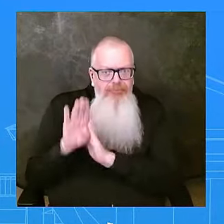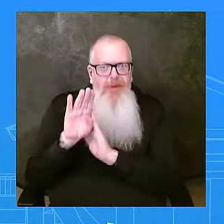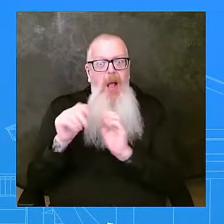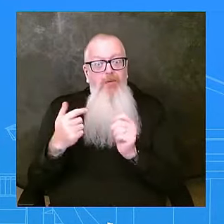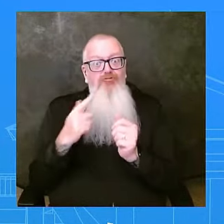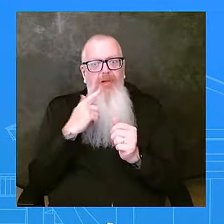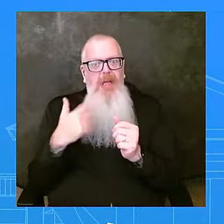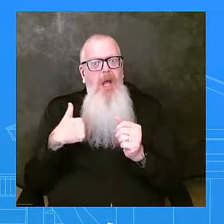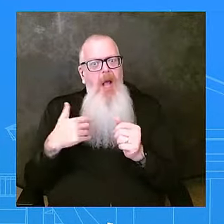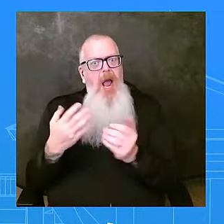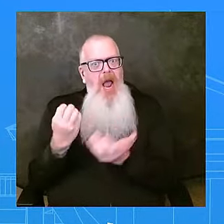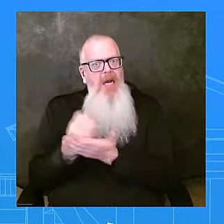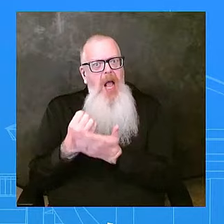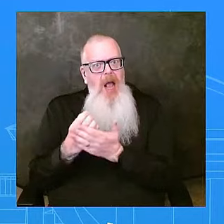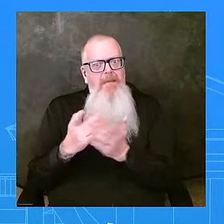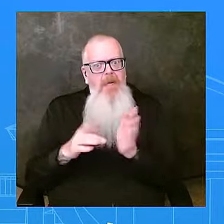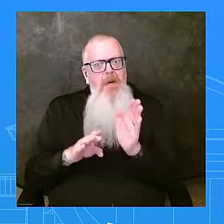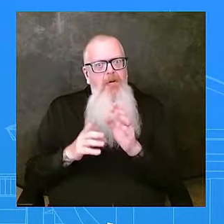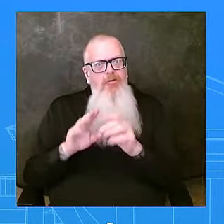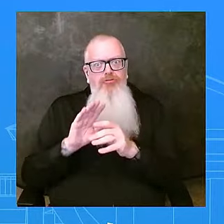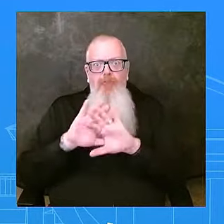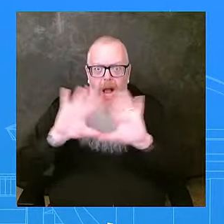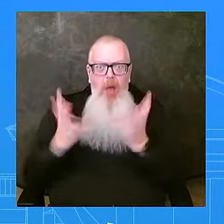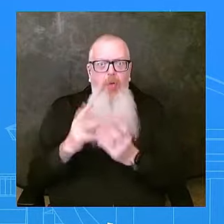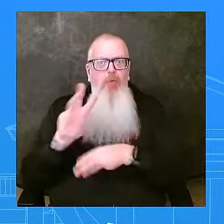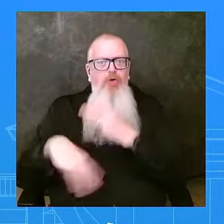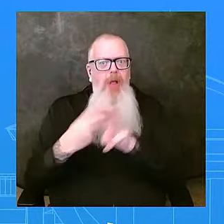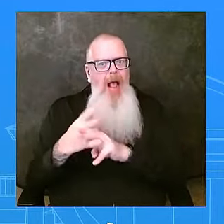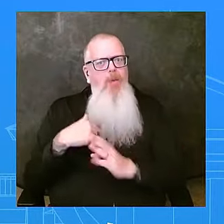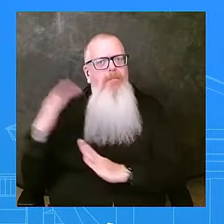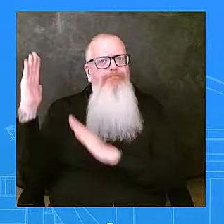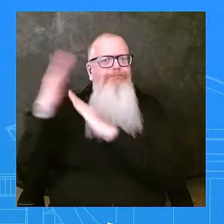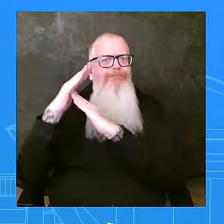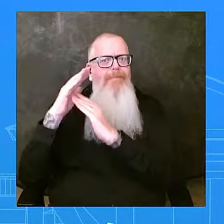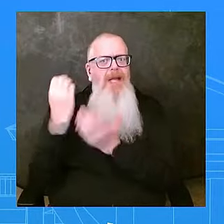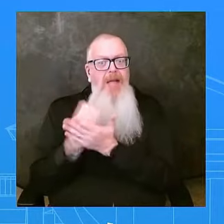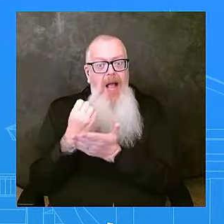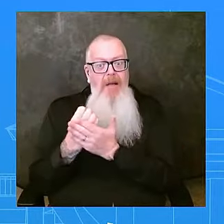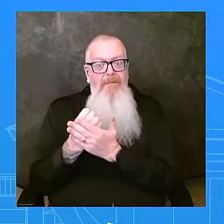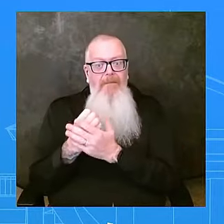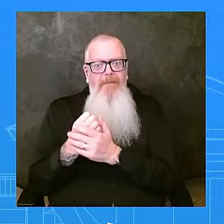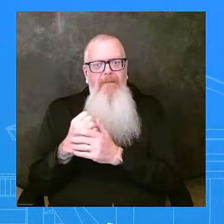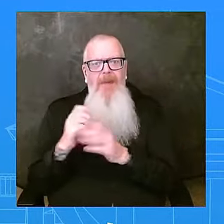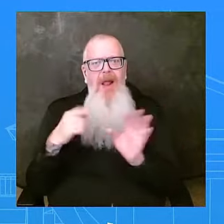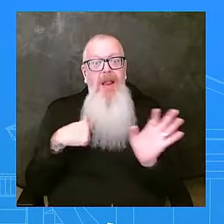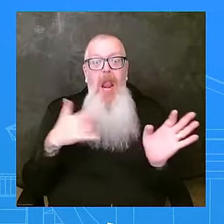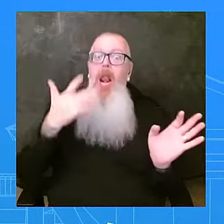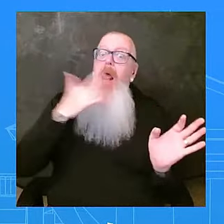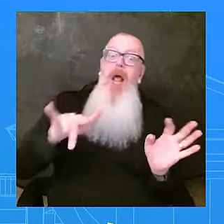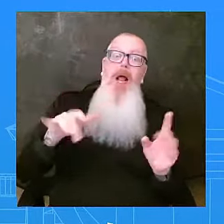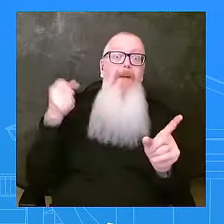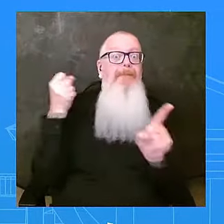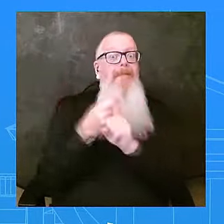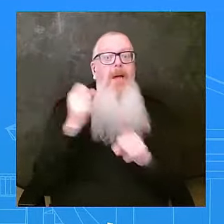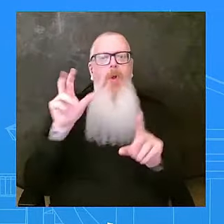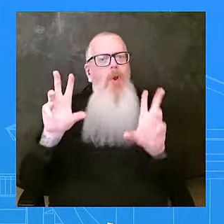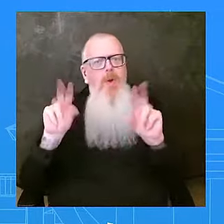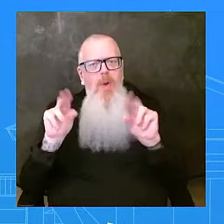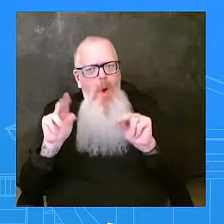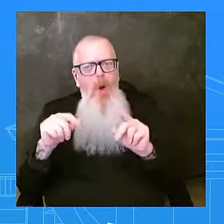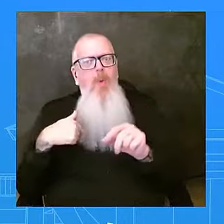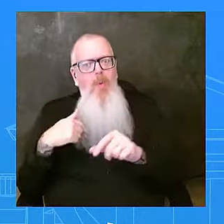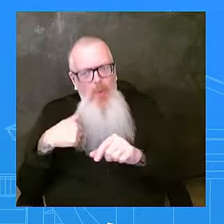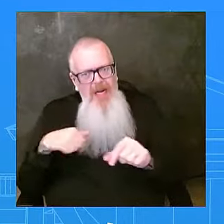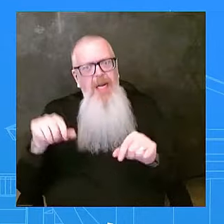And it is not done by accident. It was not by accident, right? It is because the president and Democrats in Congress, when you think about the